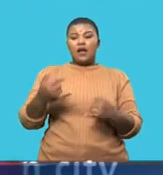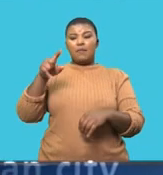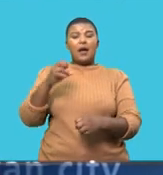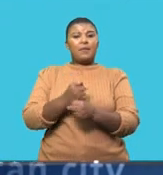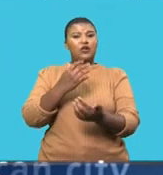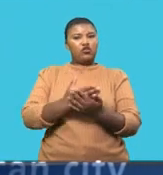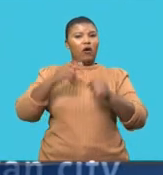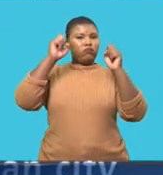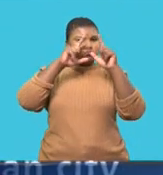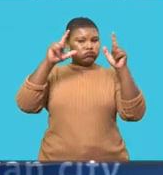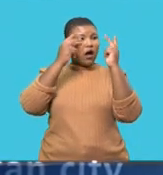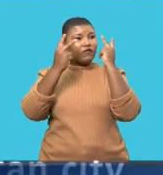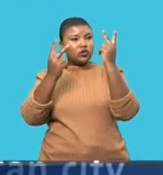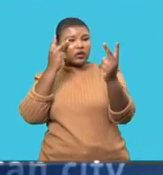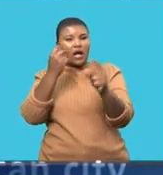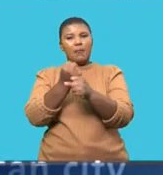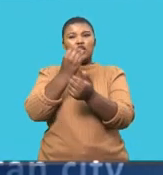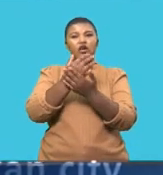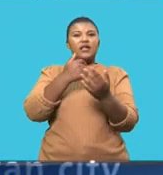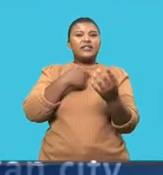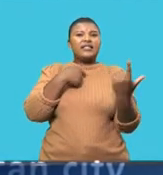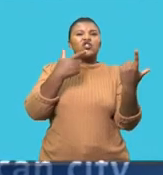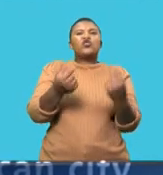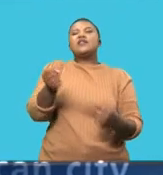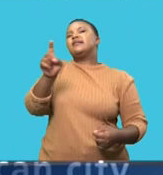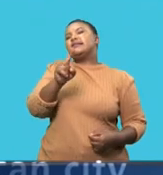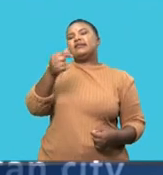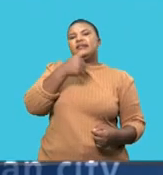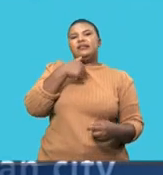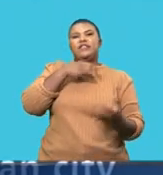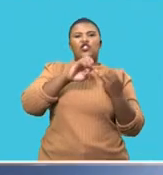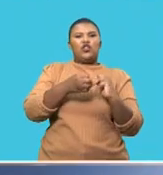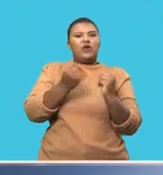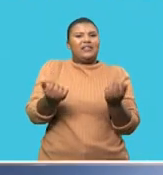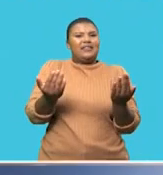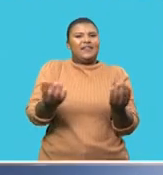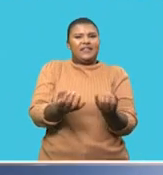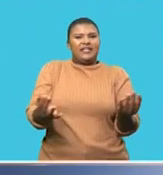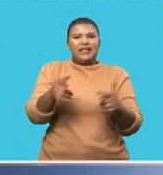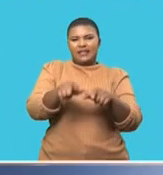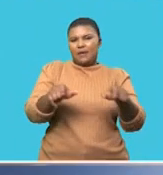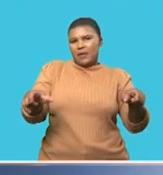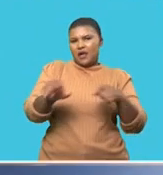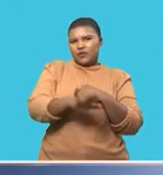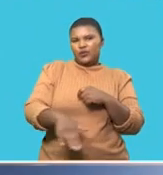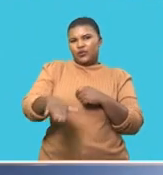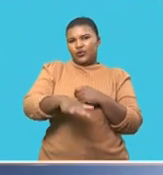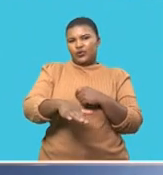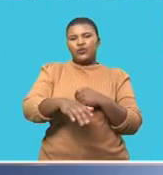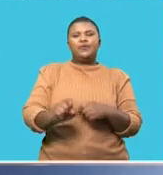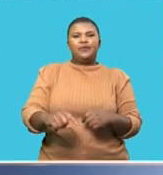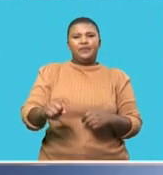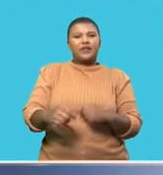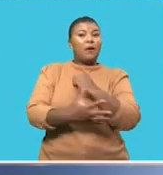and dreaming in terms of what can we do ukuthi sizise e-services to the people in the township,